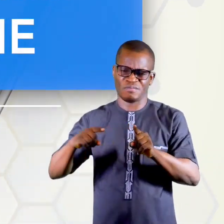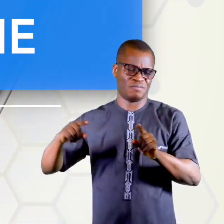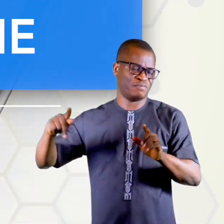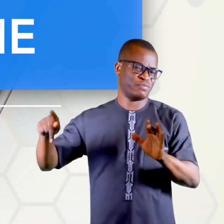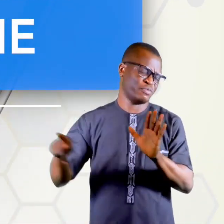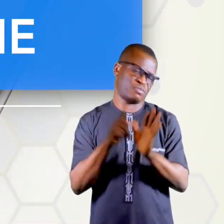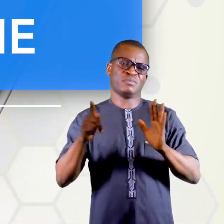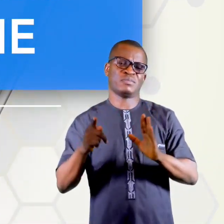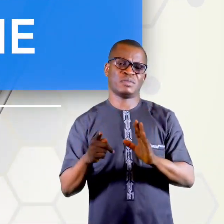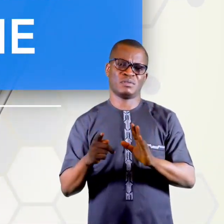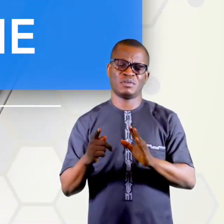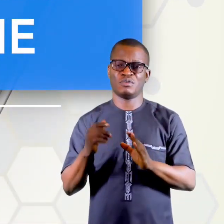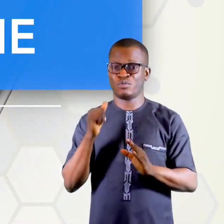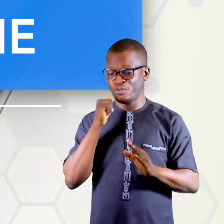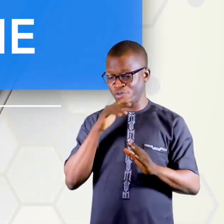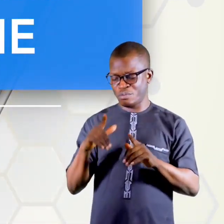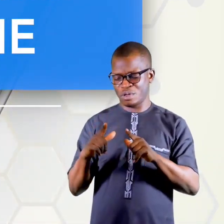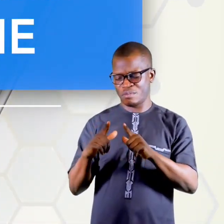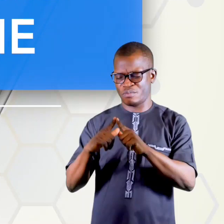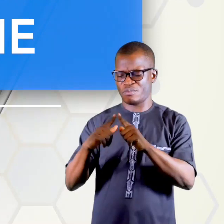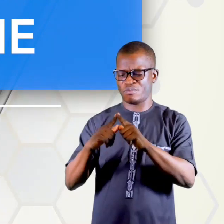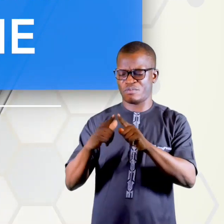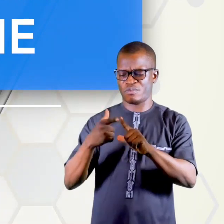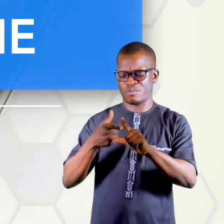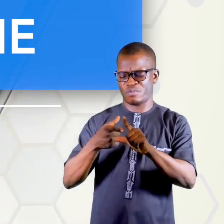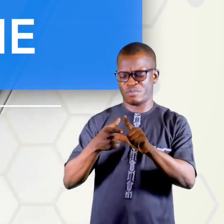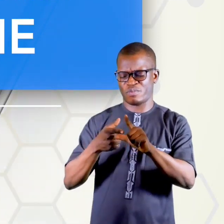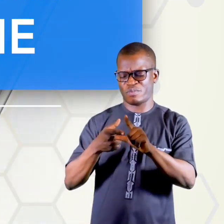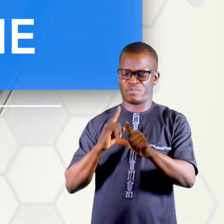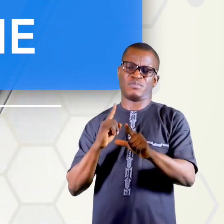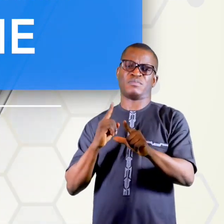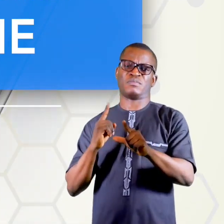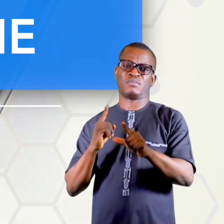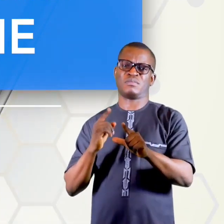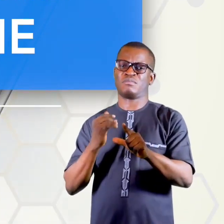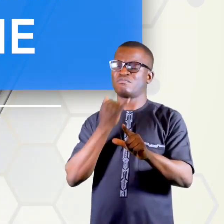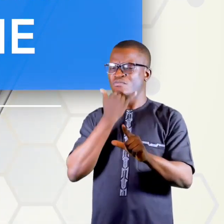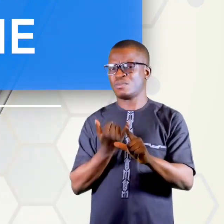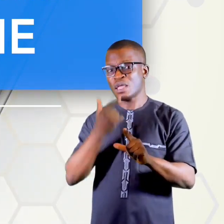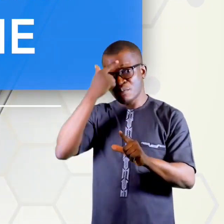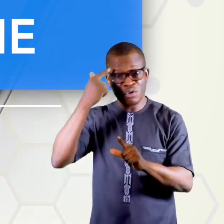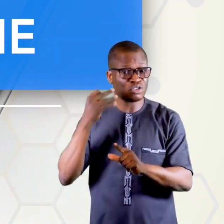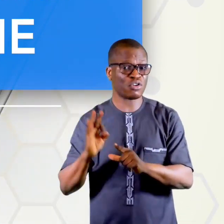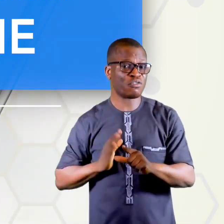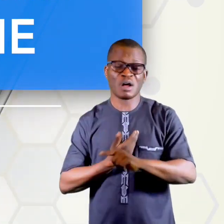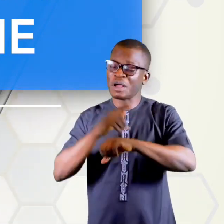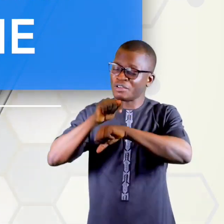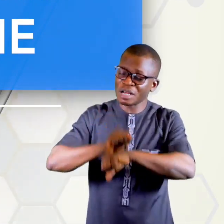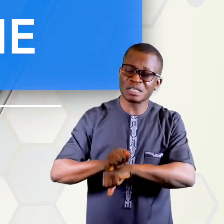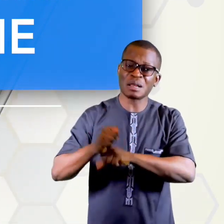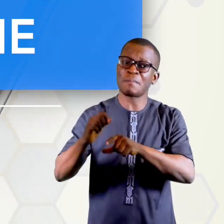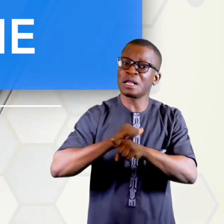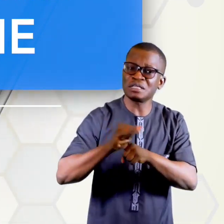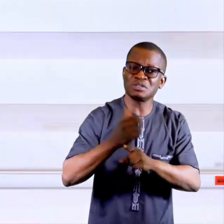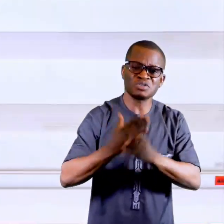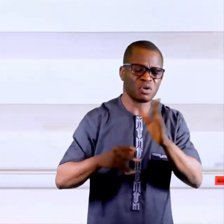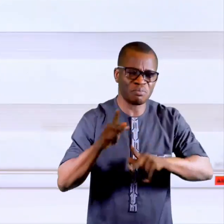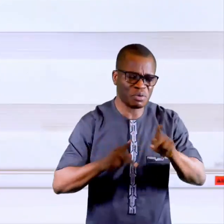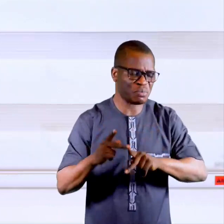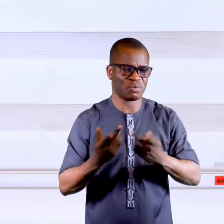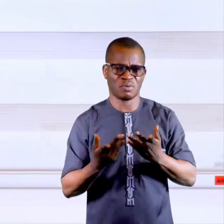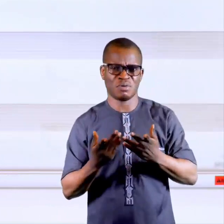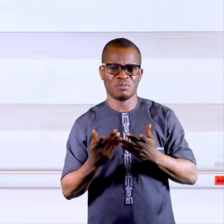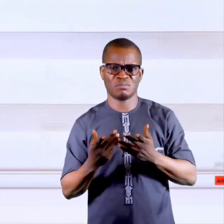criminalized. In the law, because of our traditional practices, some people see that as part of